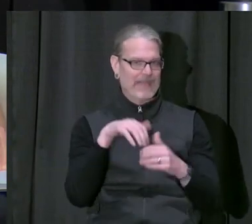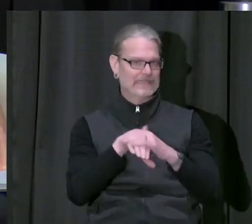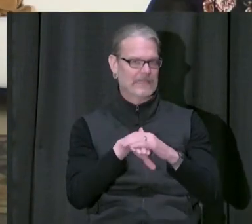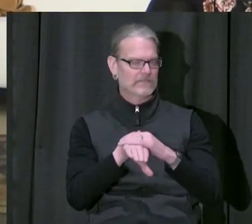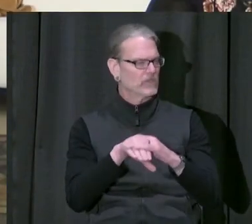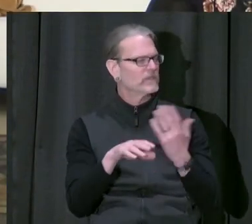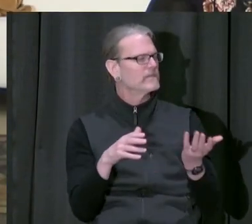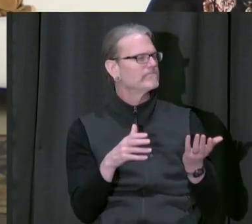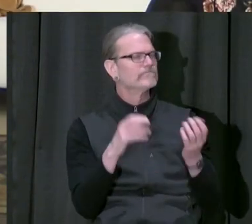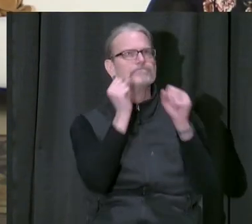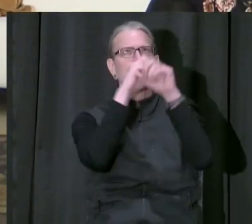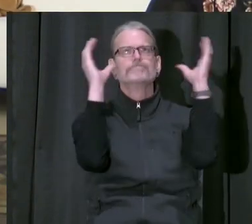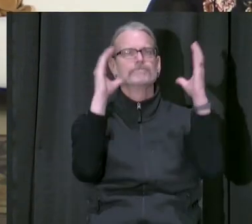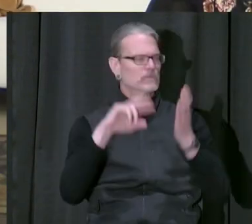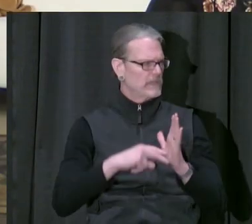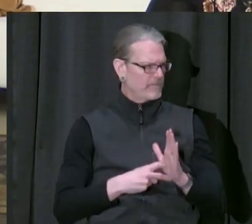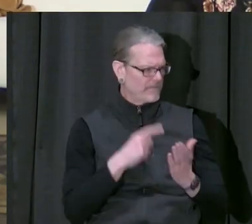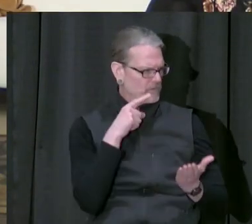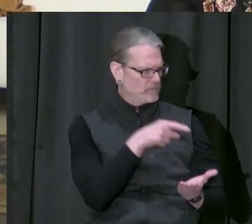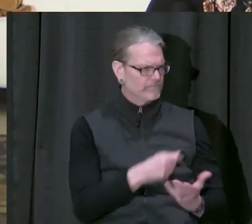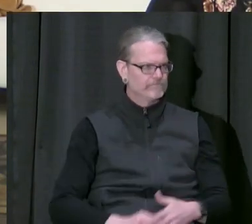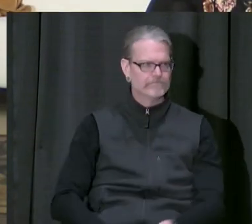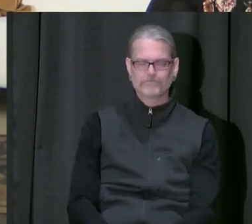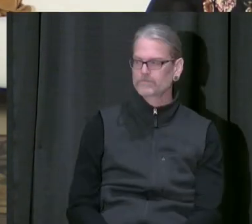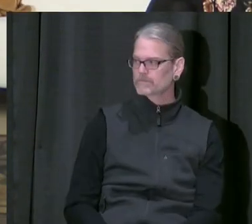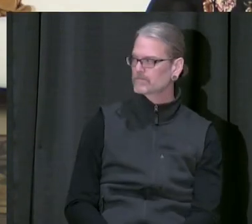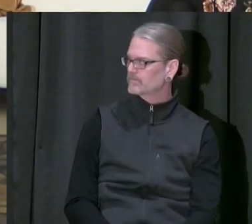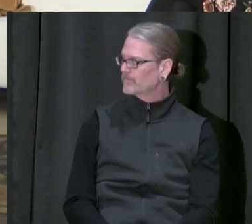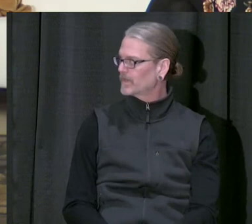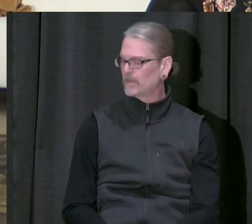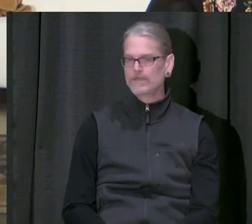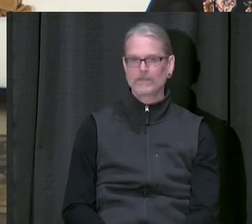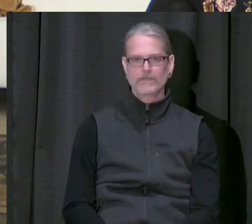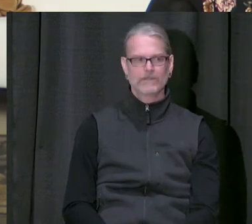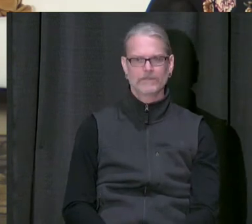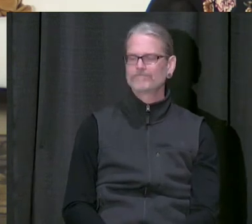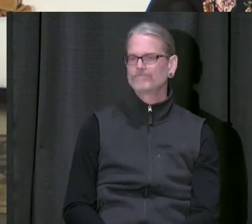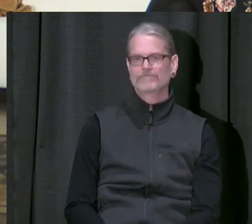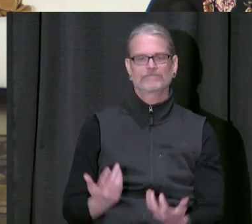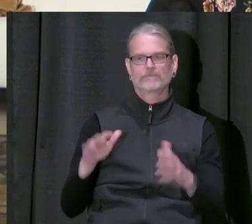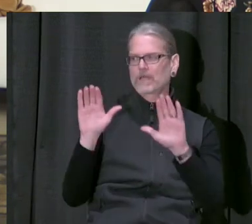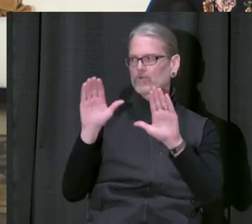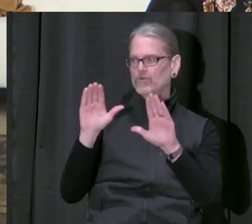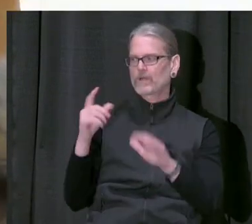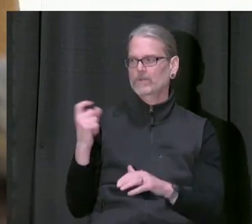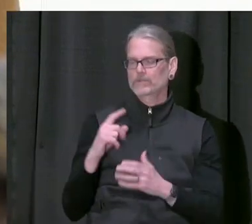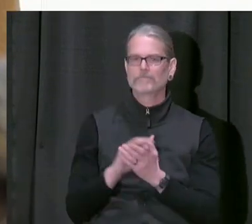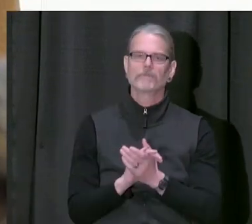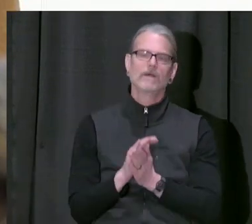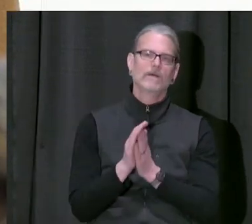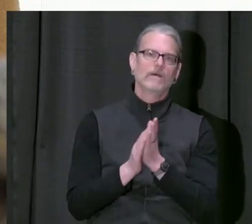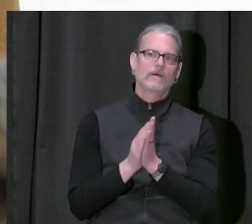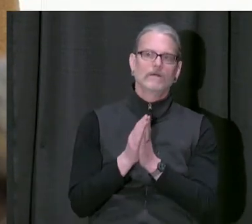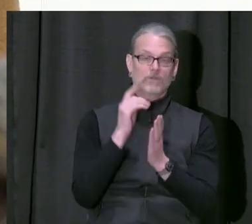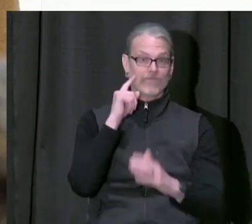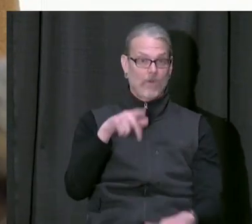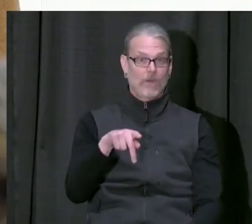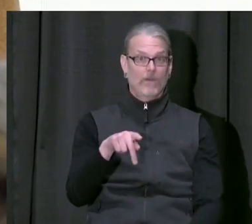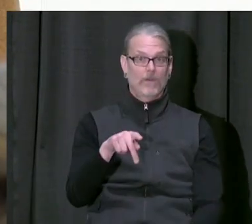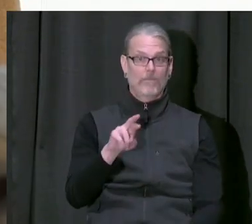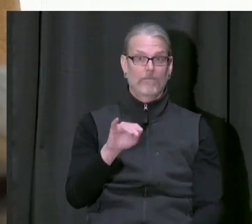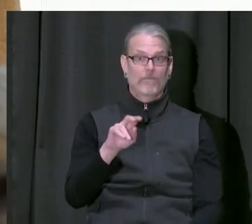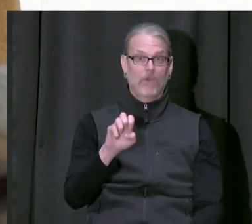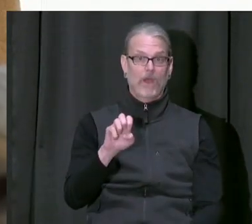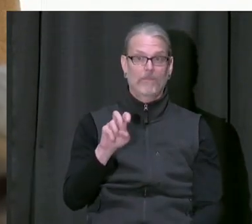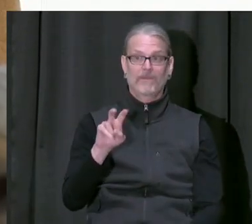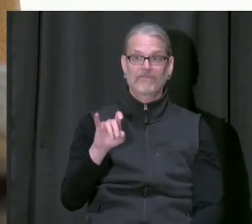accessibility, what does that mean? That's a great question. So within the context of Prime Video,